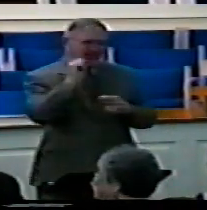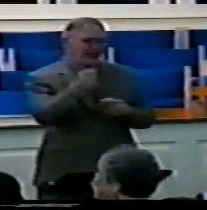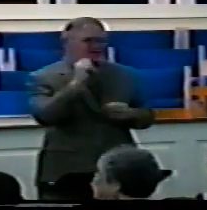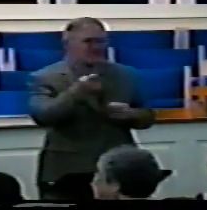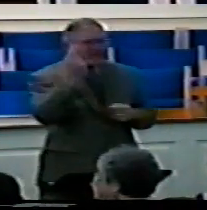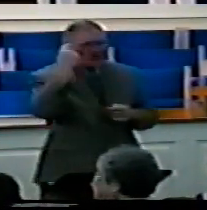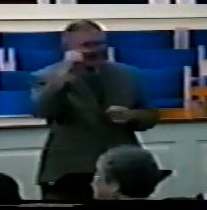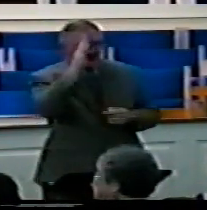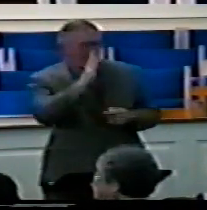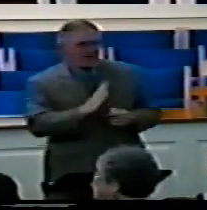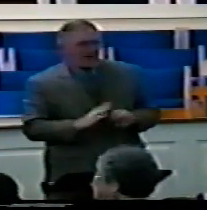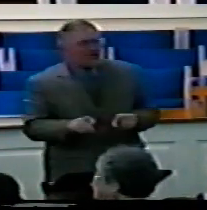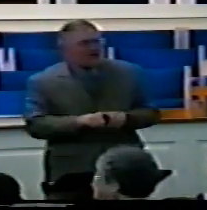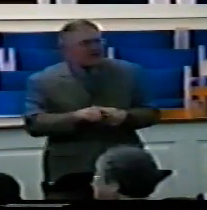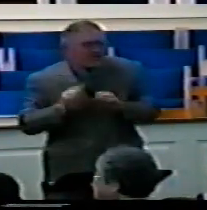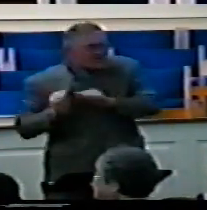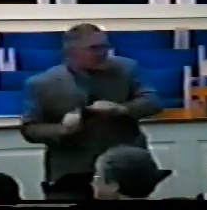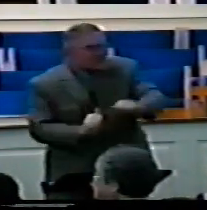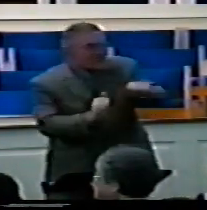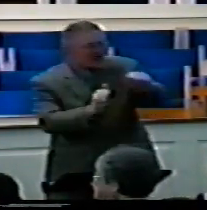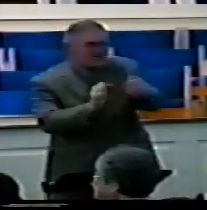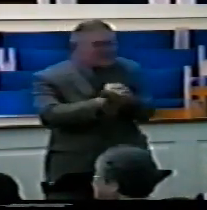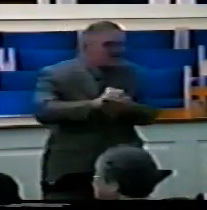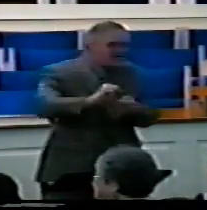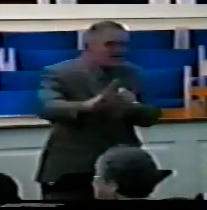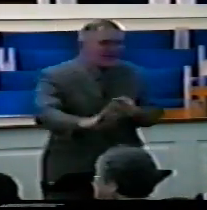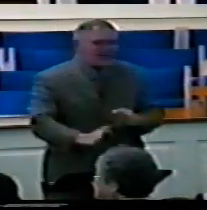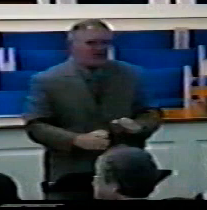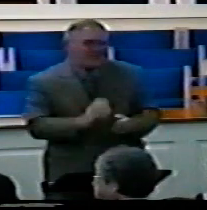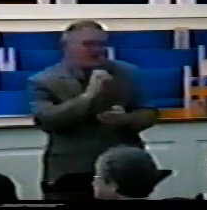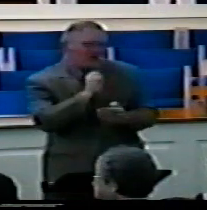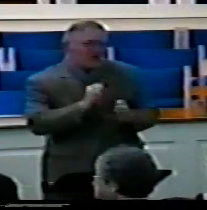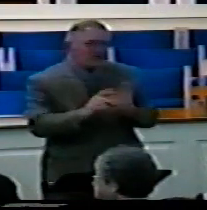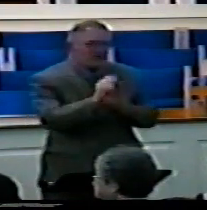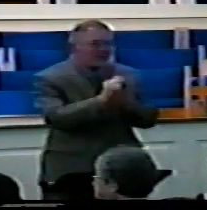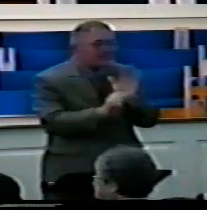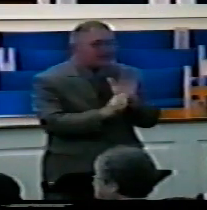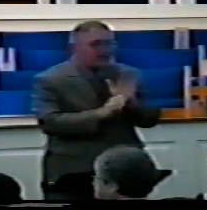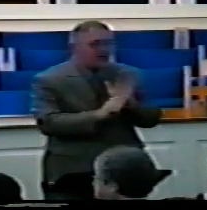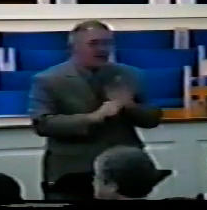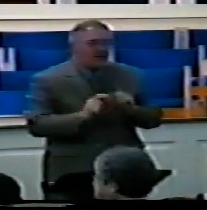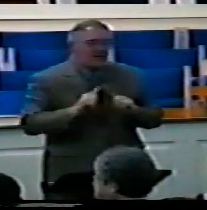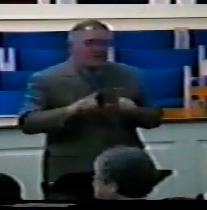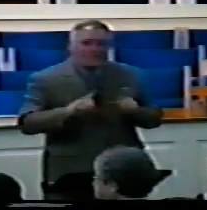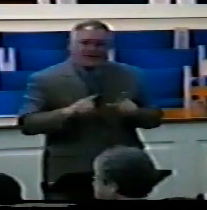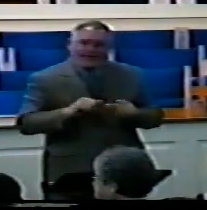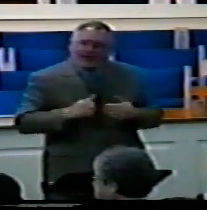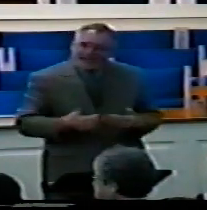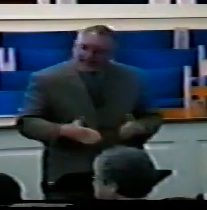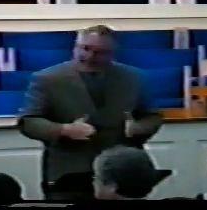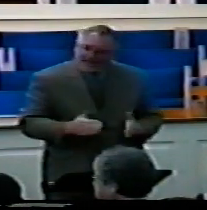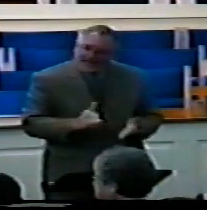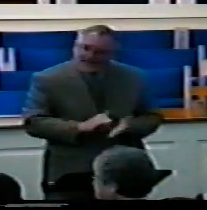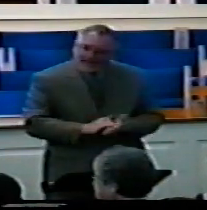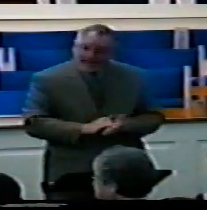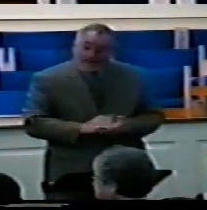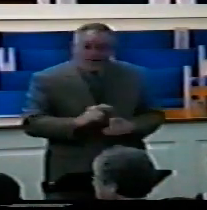God, like the apostles, the saints of old. But God, I know I lack. So God, what's the greater